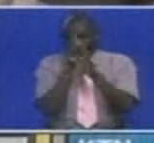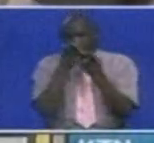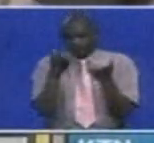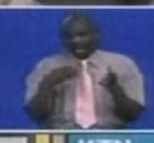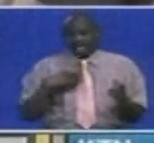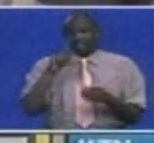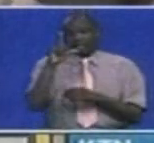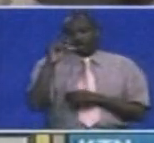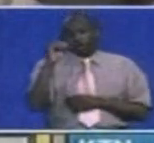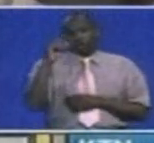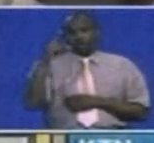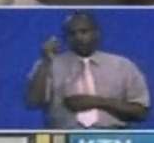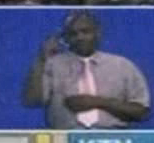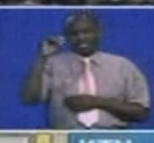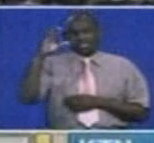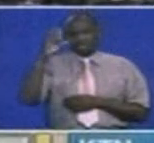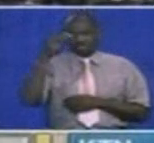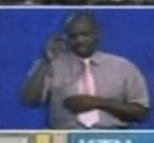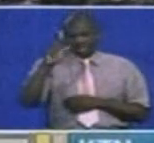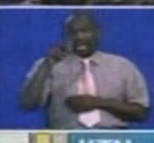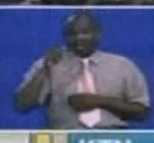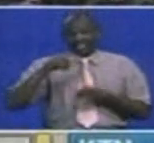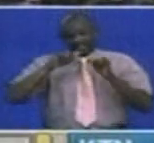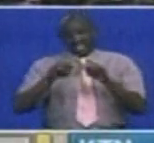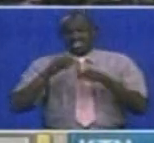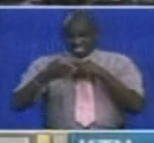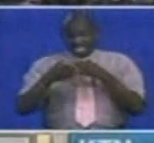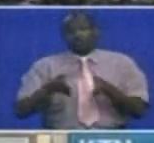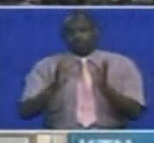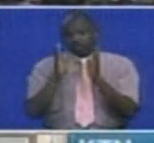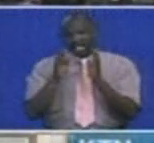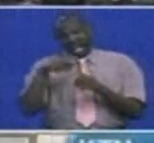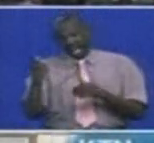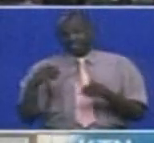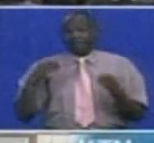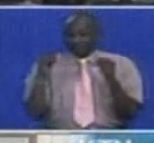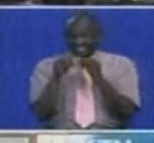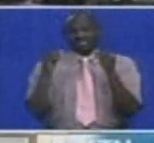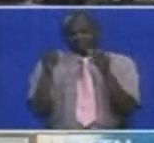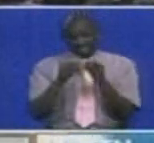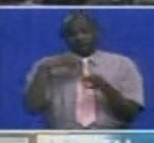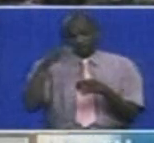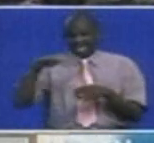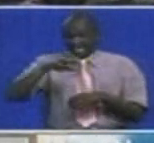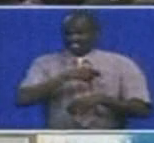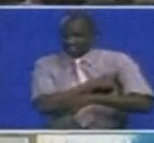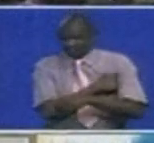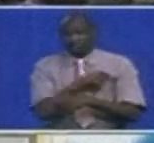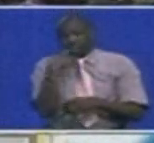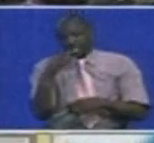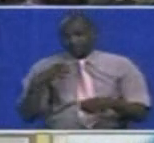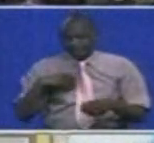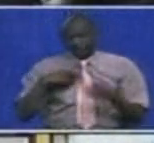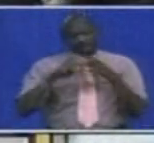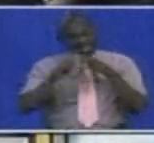Lokichar while others resort to camping by the roadside, despite several barazas by the area chief to convince the village not